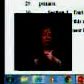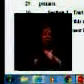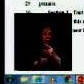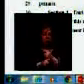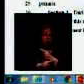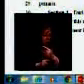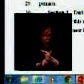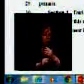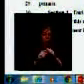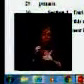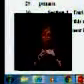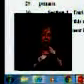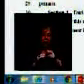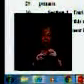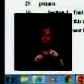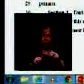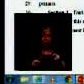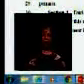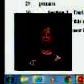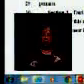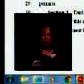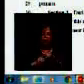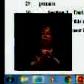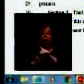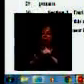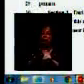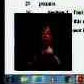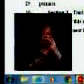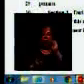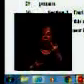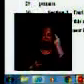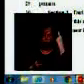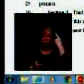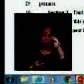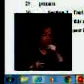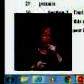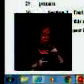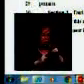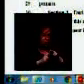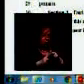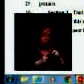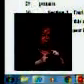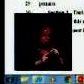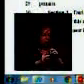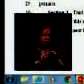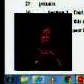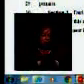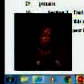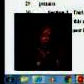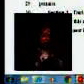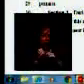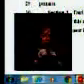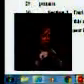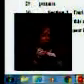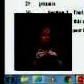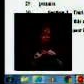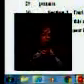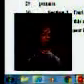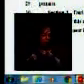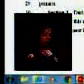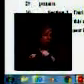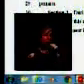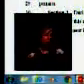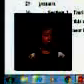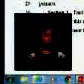appropriate building permits. That is designed to do 2 things: not to apply to the development across the street, and it's